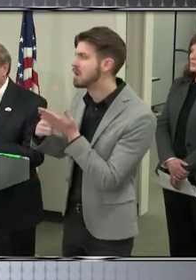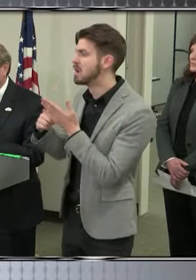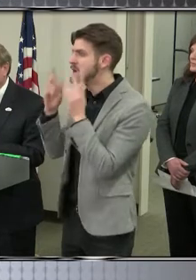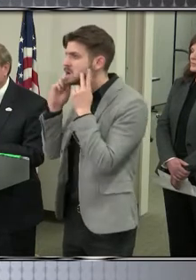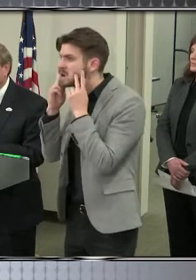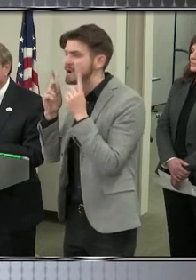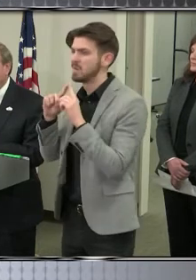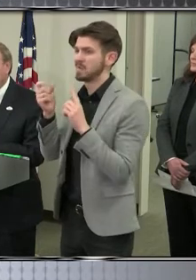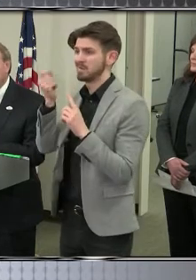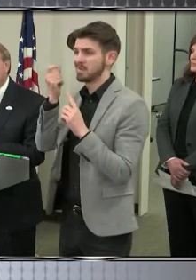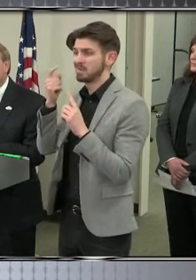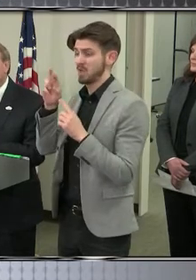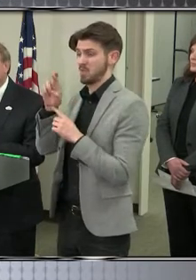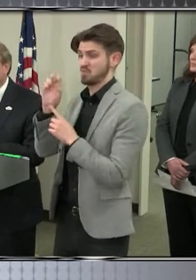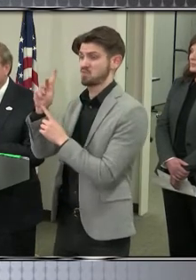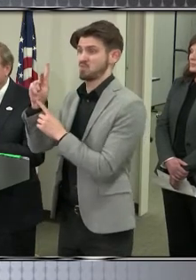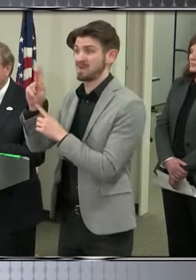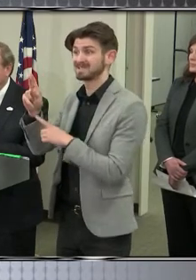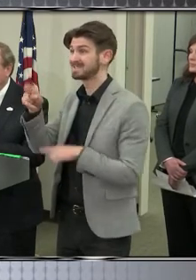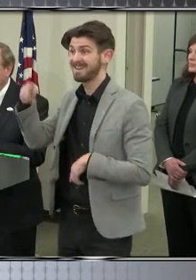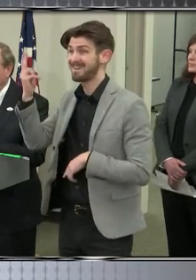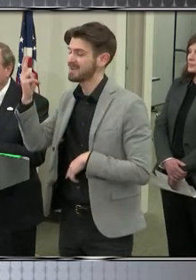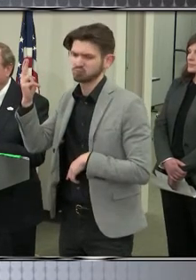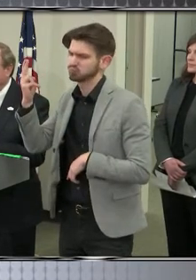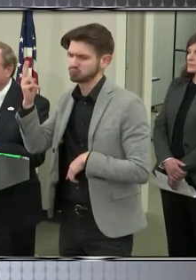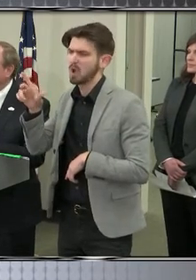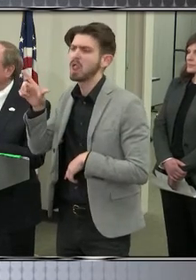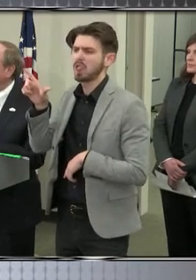remains low. There is no reason to panic,